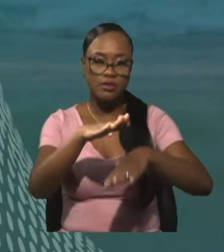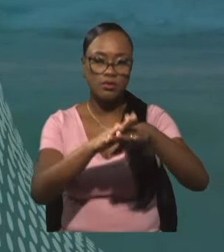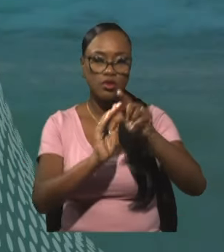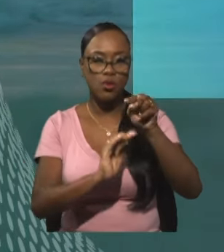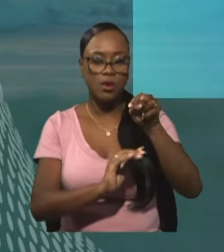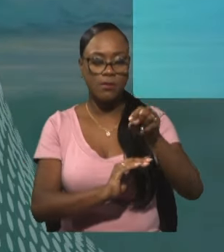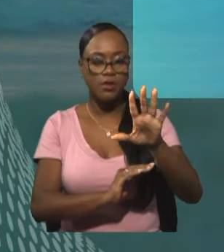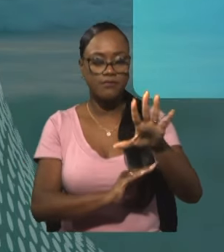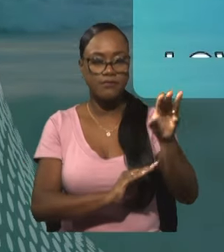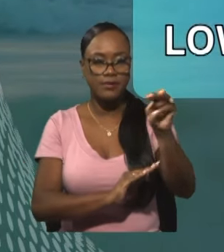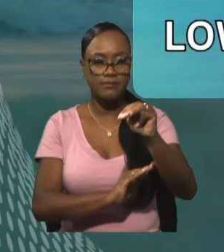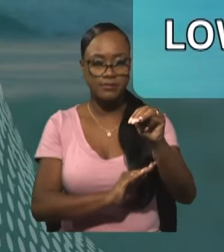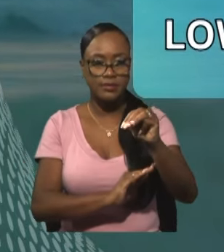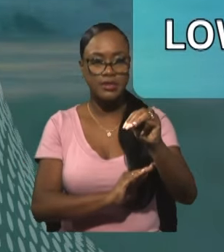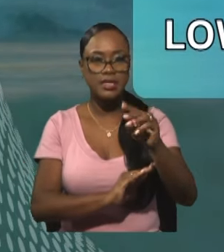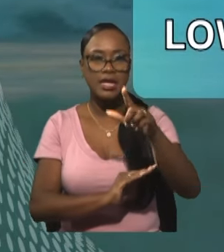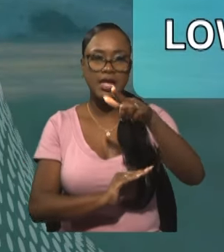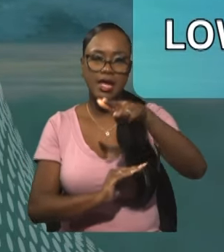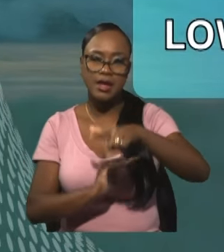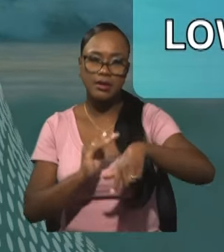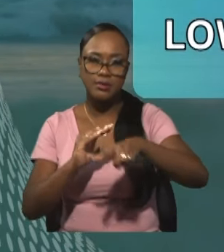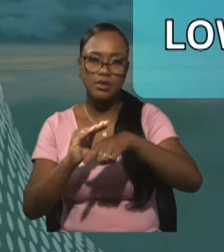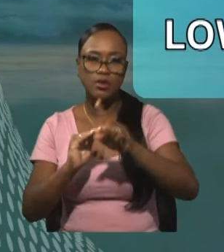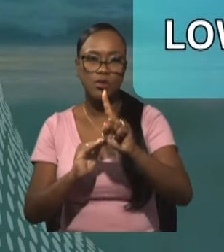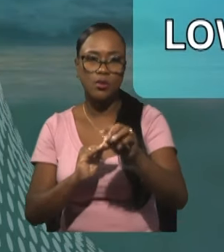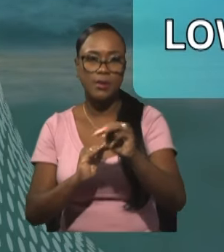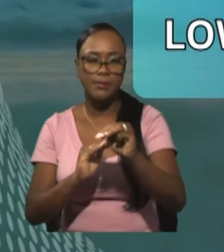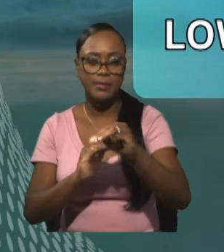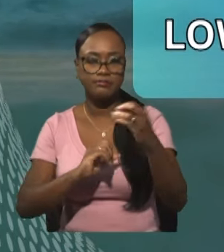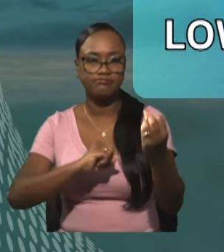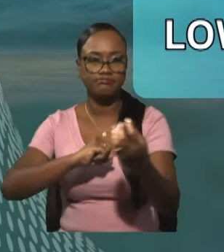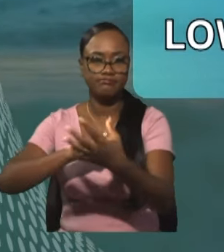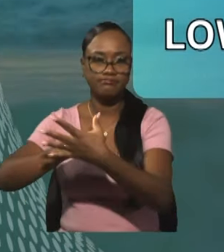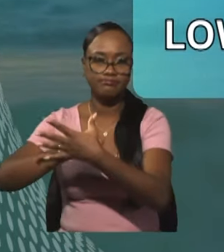1.5 meters in open waters and below 1 meter in sheltered areas.